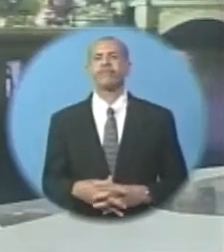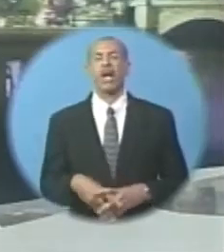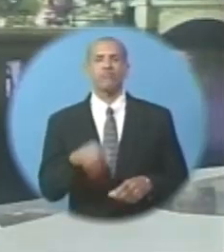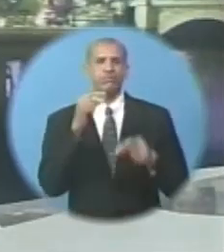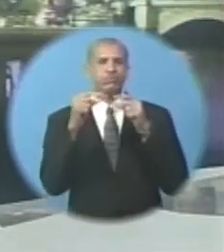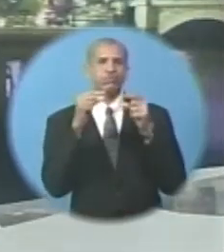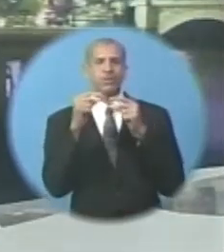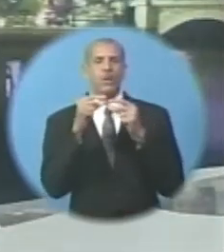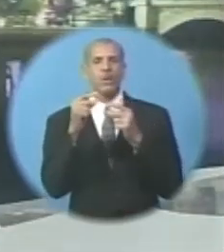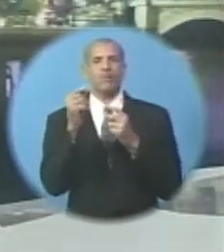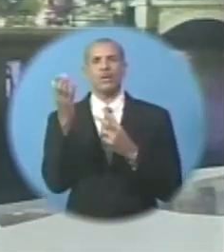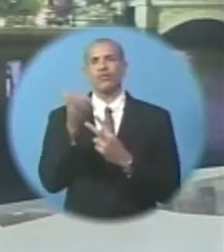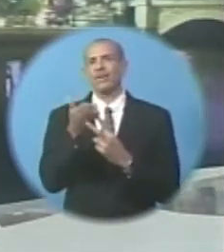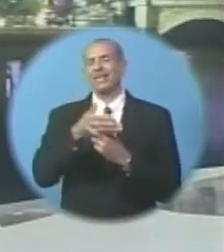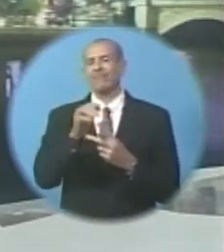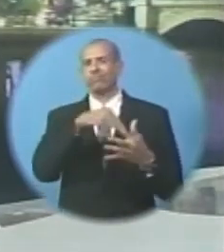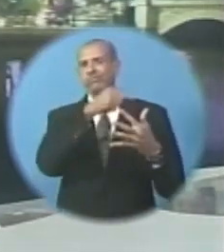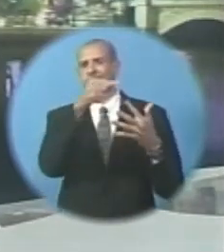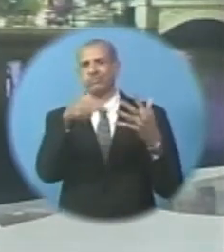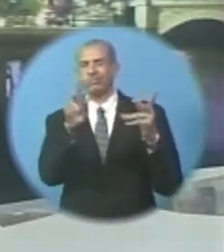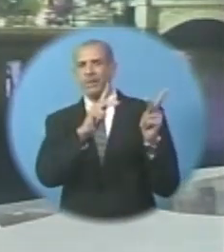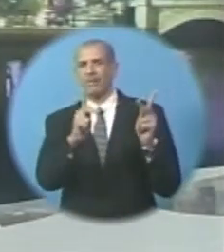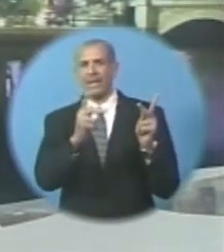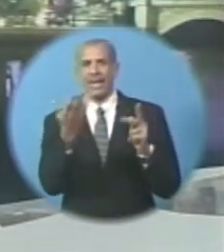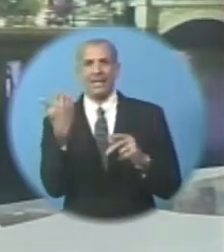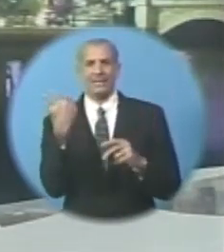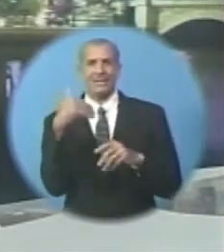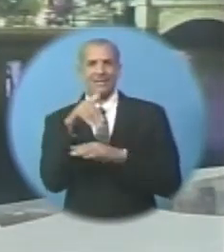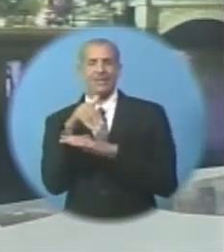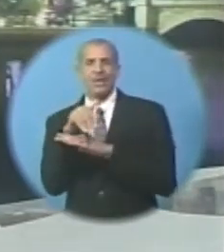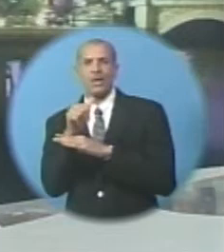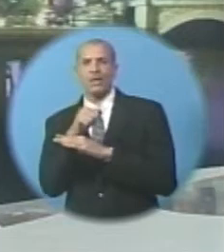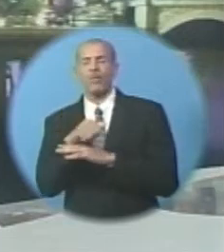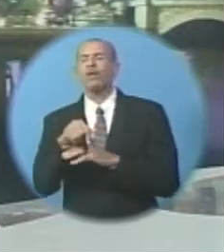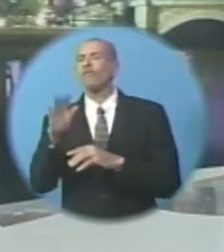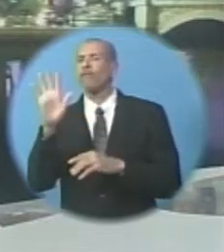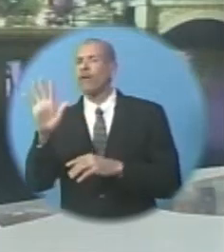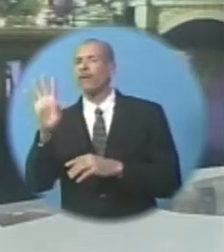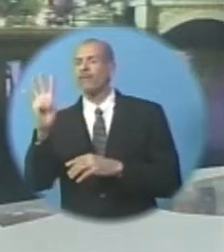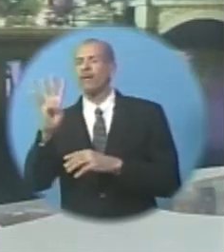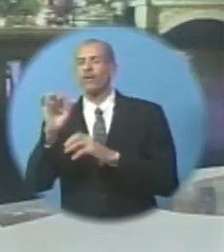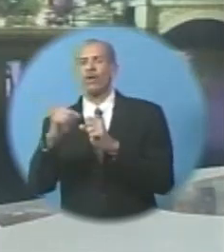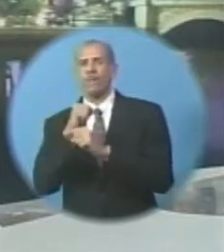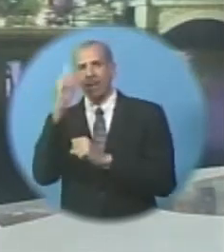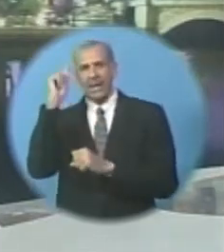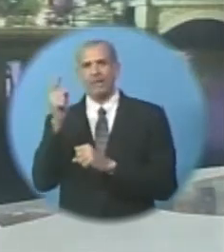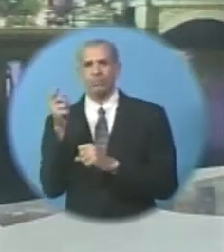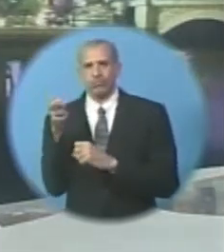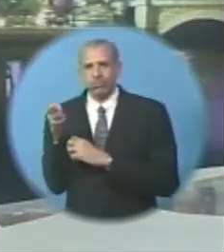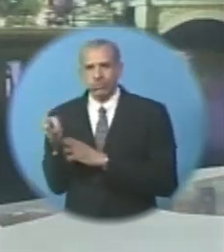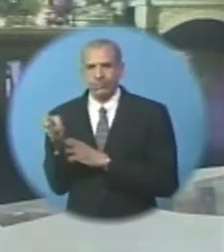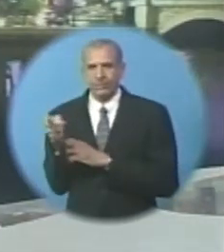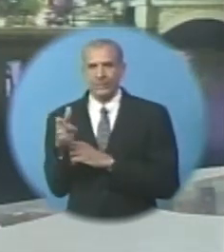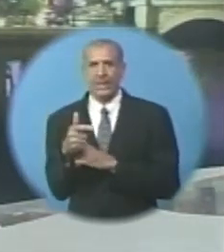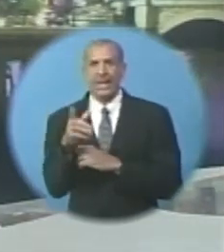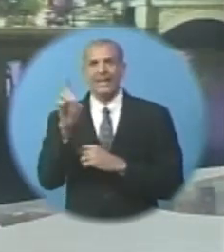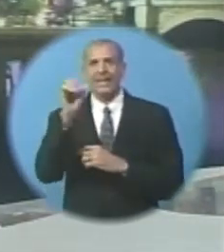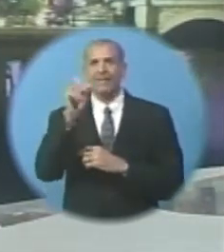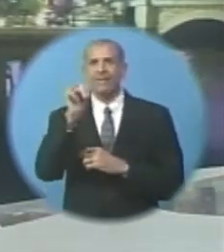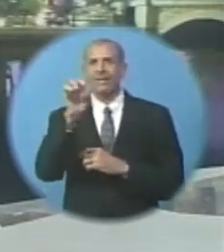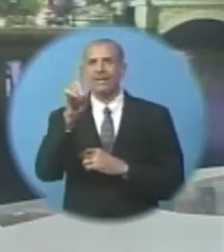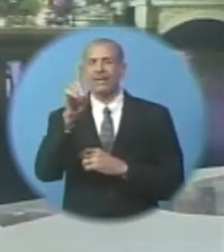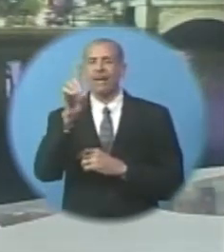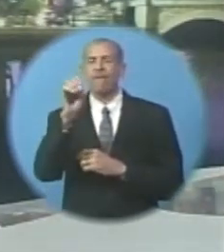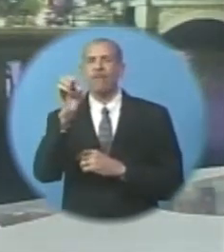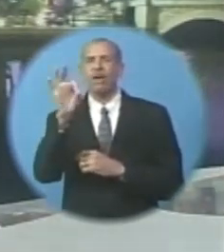An altercation between several people last evening resulted in a 45-year-old man being shot. David Ford of